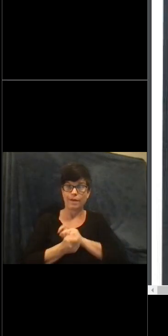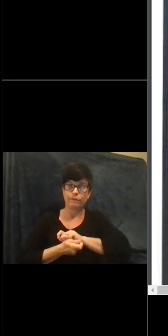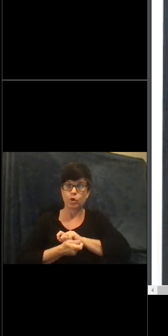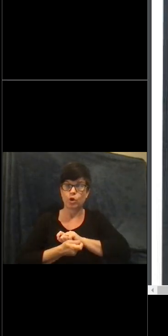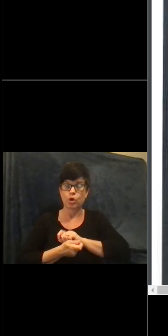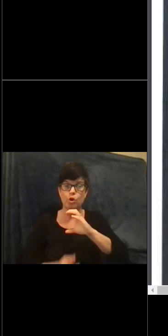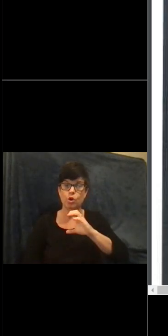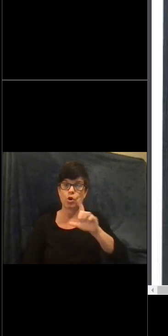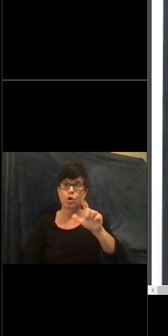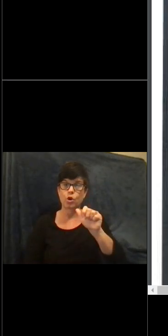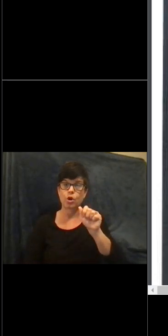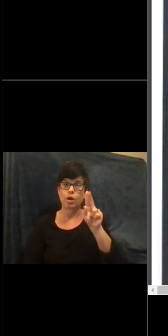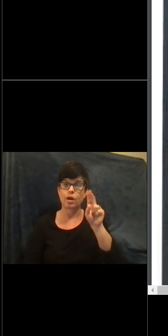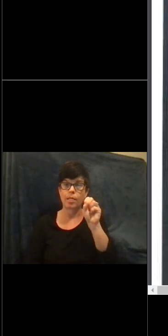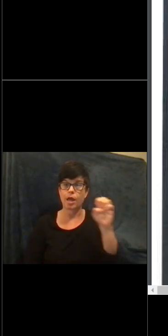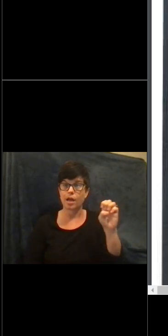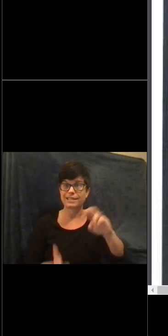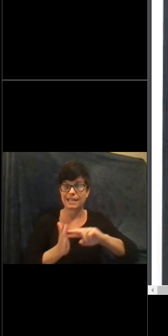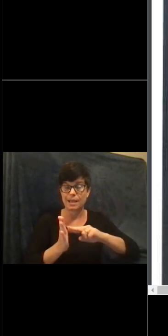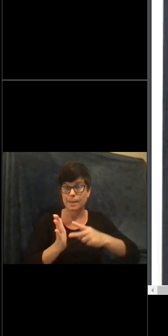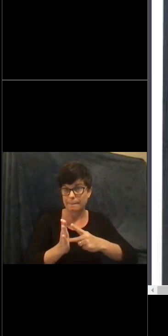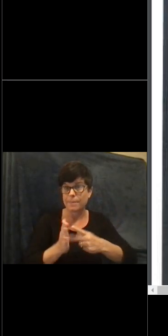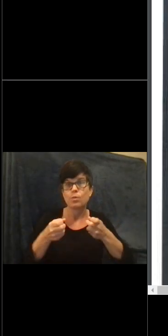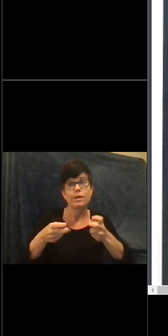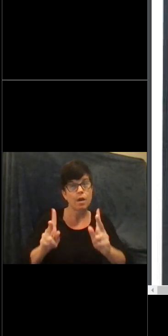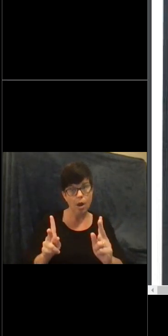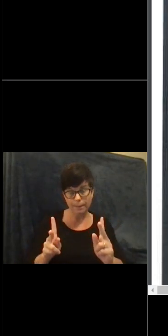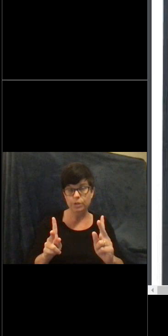have an opportunity to legally bind some